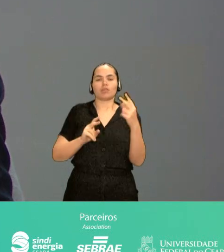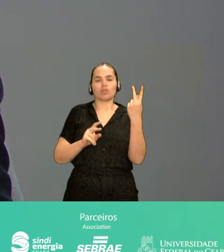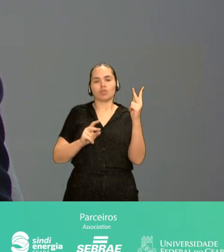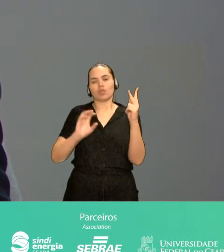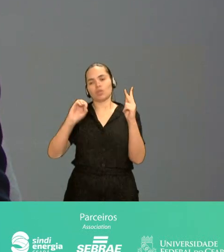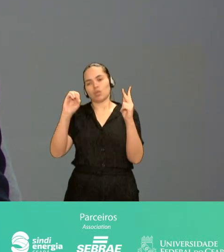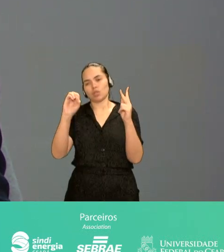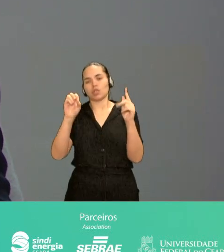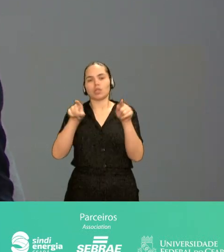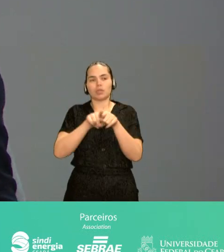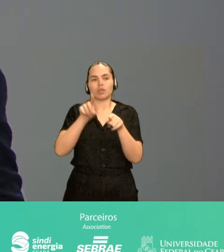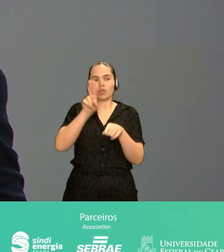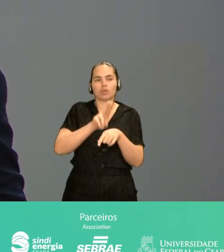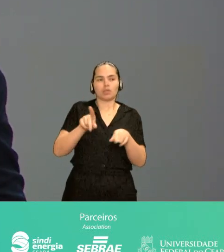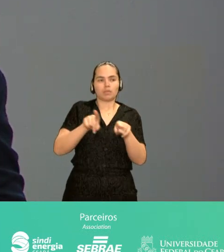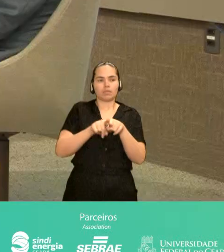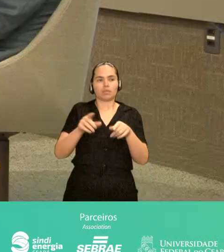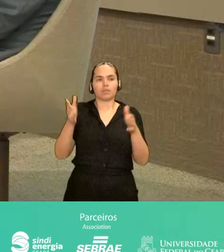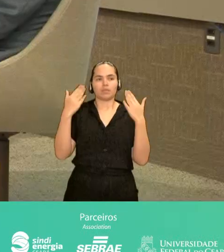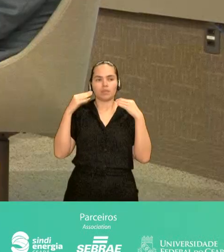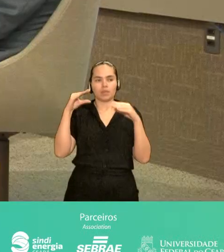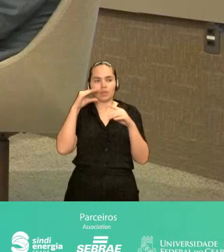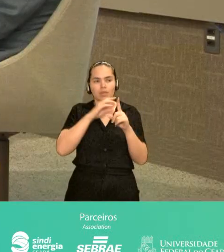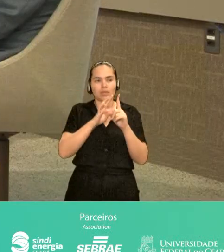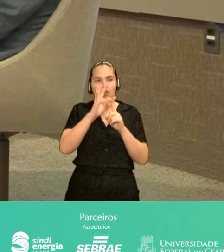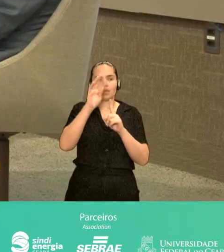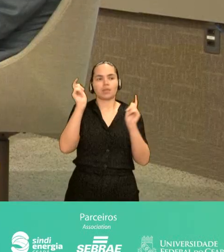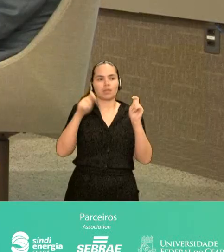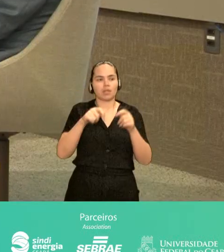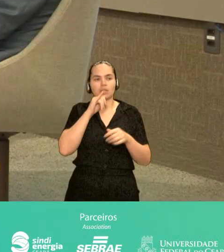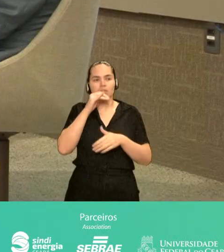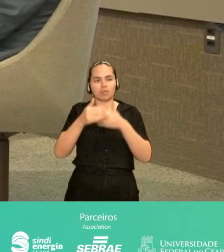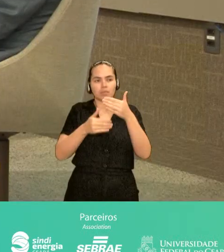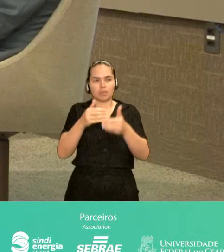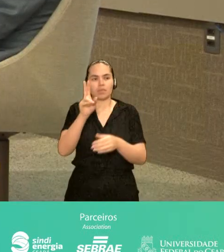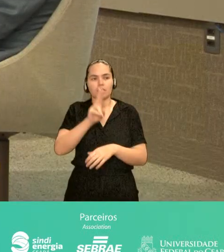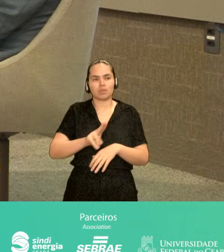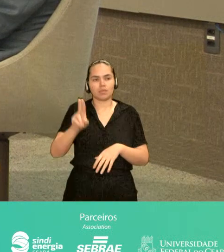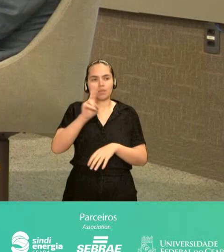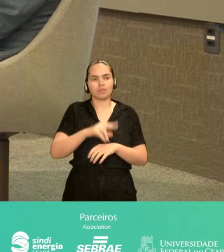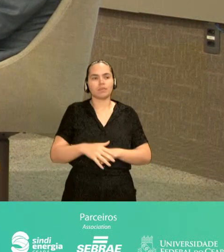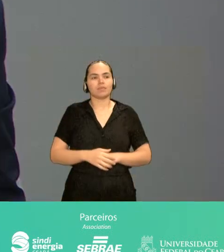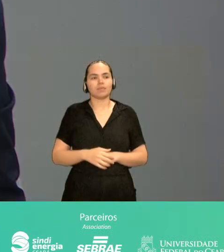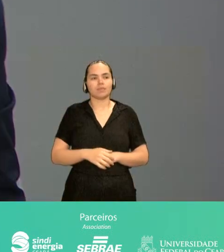Some processes. Well, I have a question here. We are